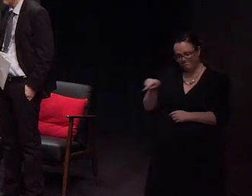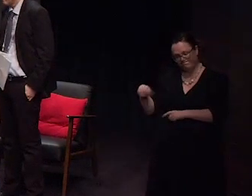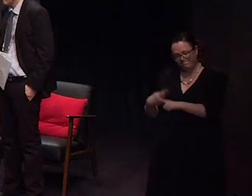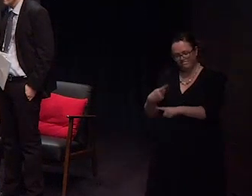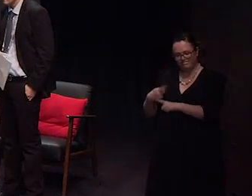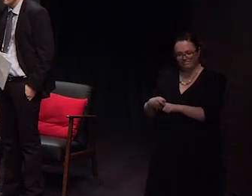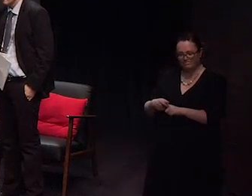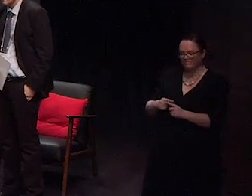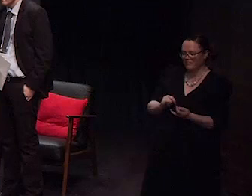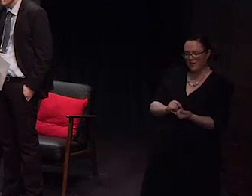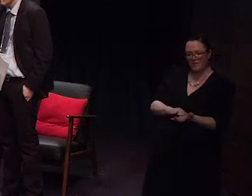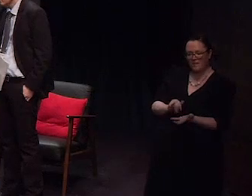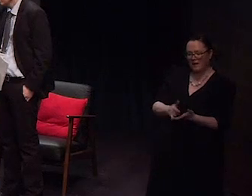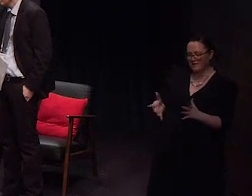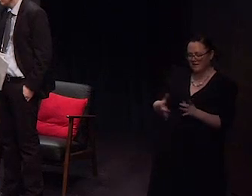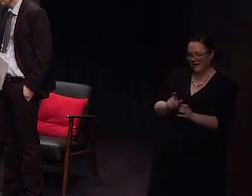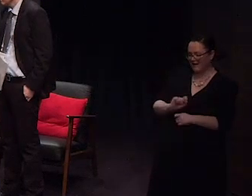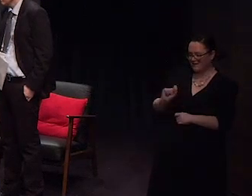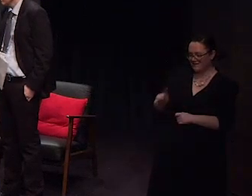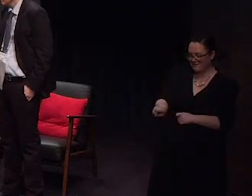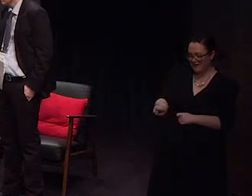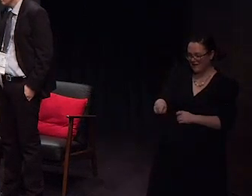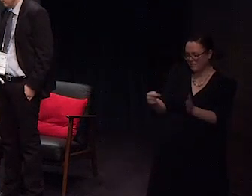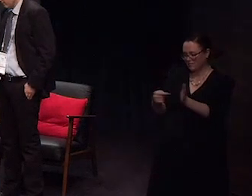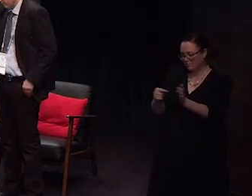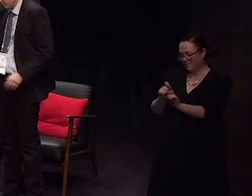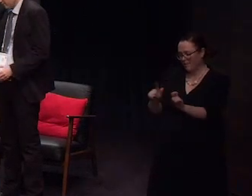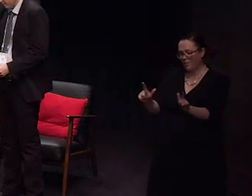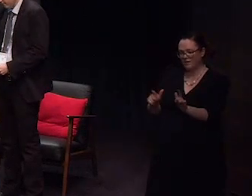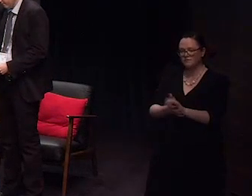the SMS link, and the citizen open it. And